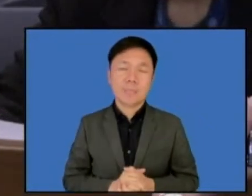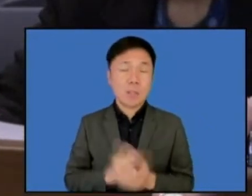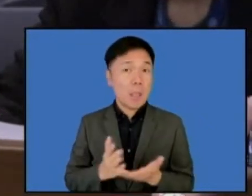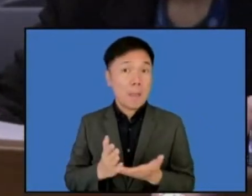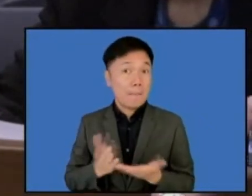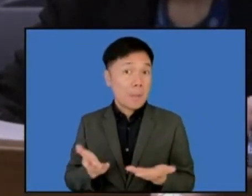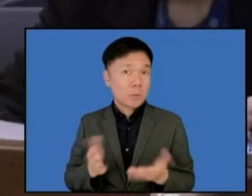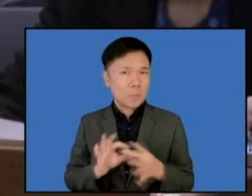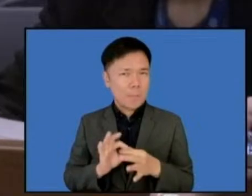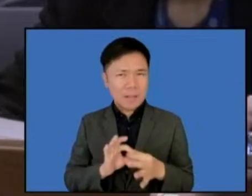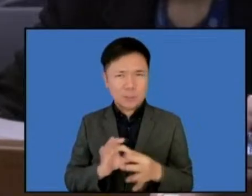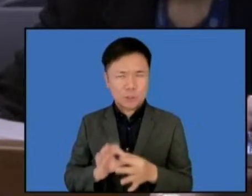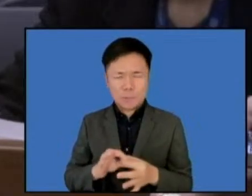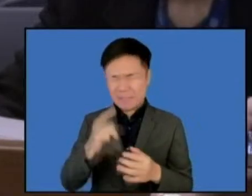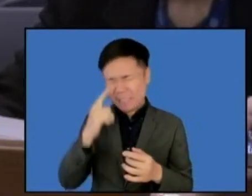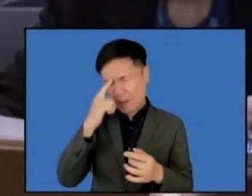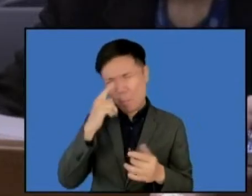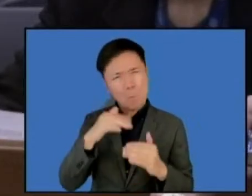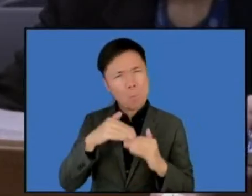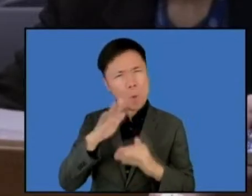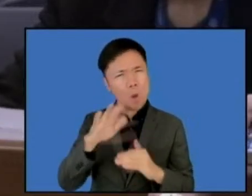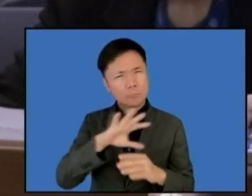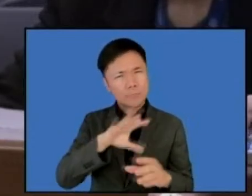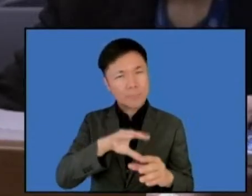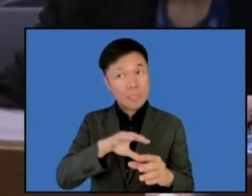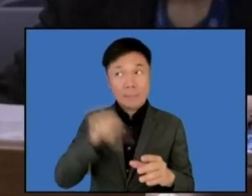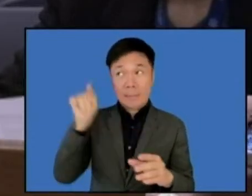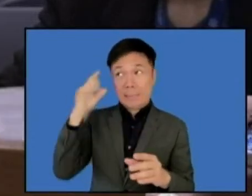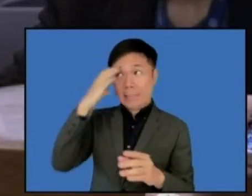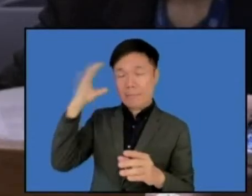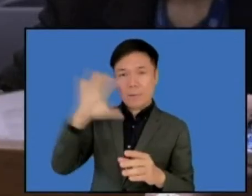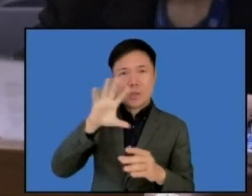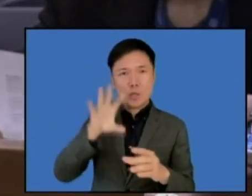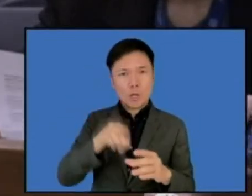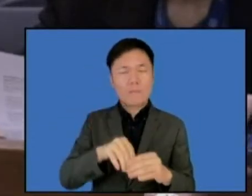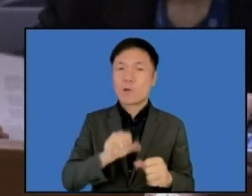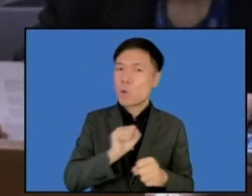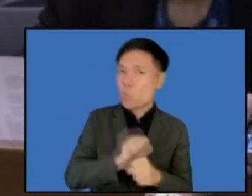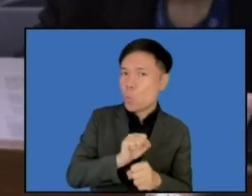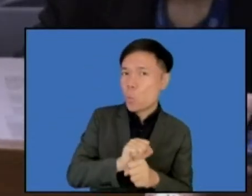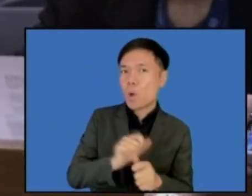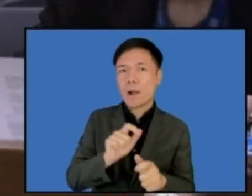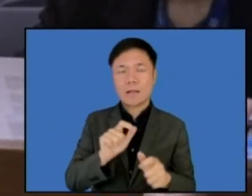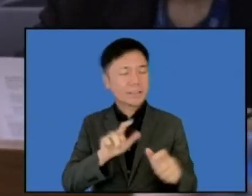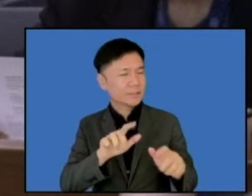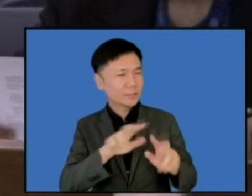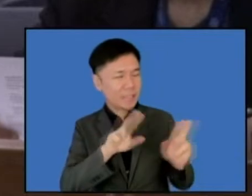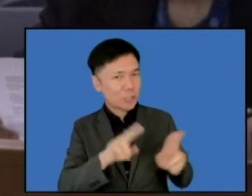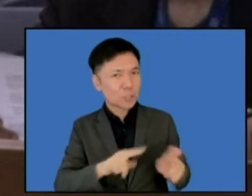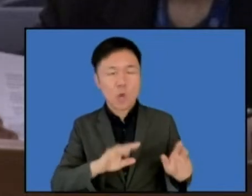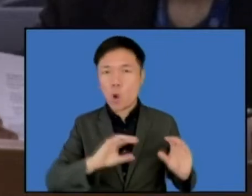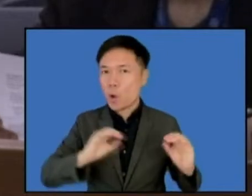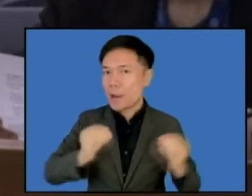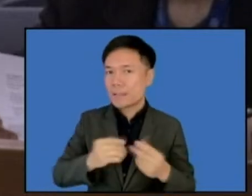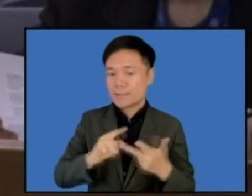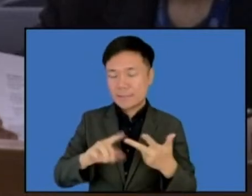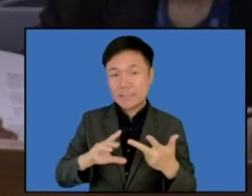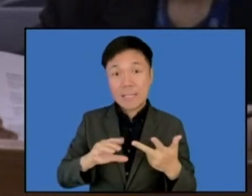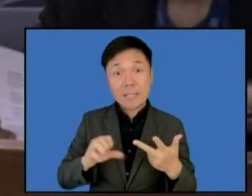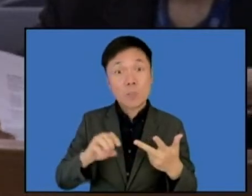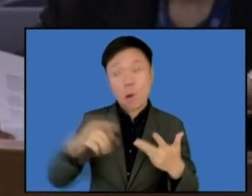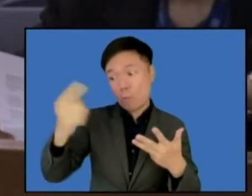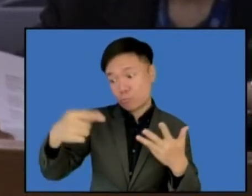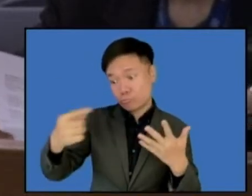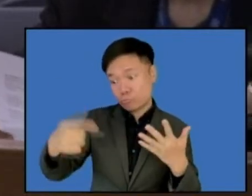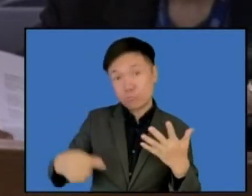need to be broad and inclusive, bringing together governments, workers, and employer organizations, international organizations, CSOs, and other stakeholders